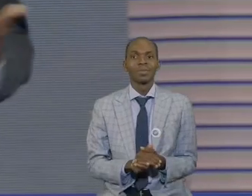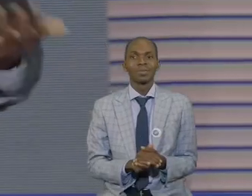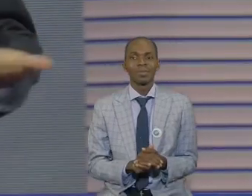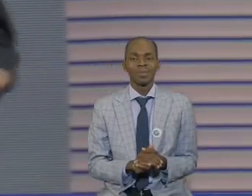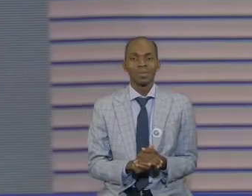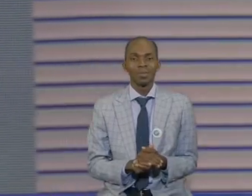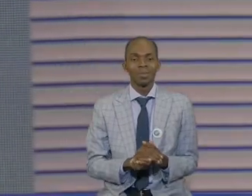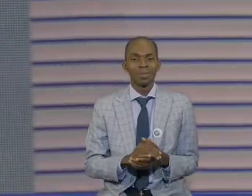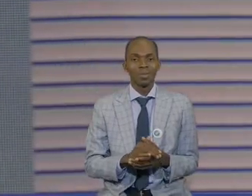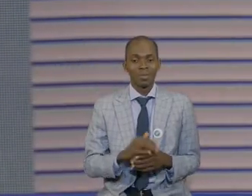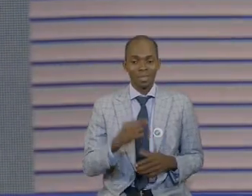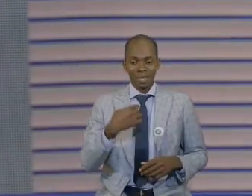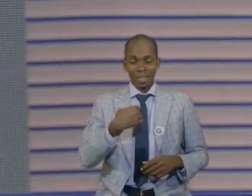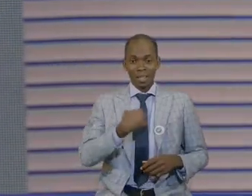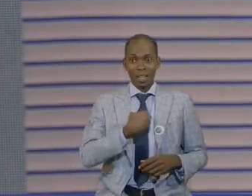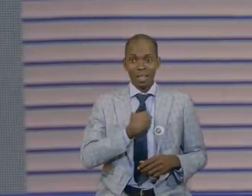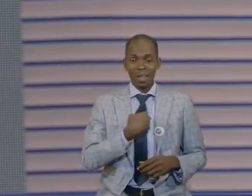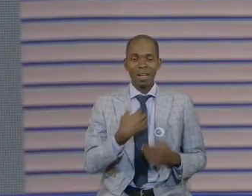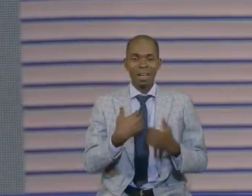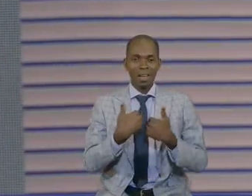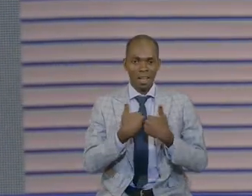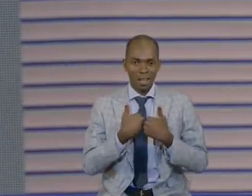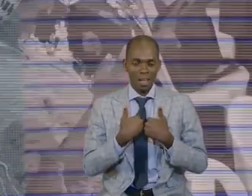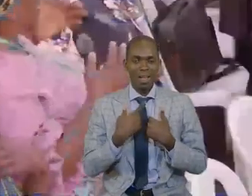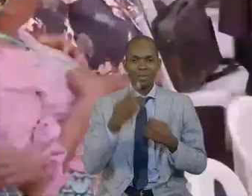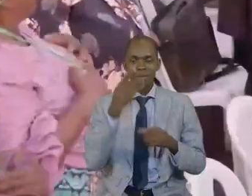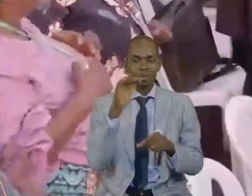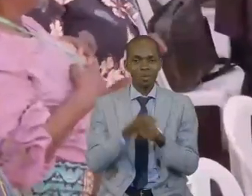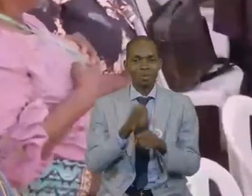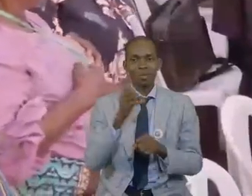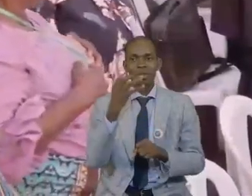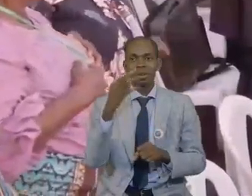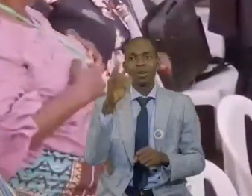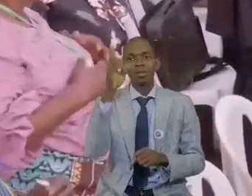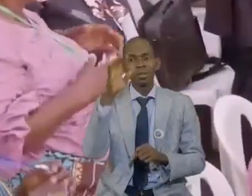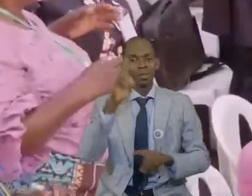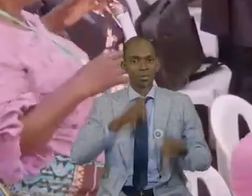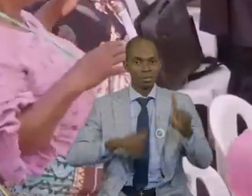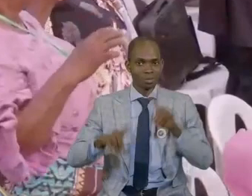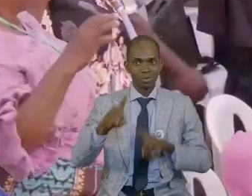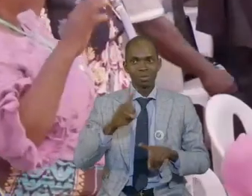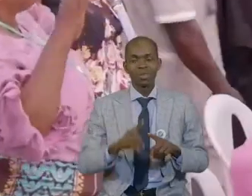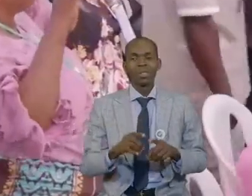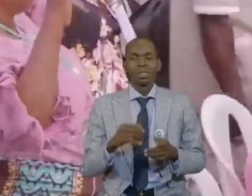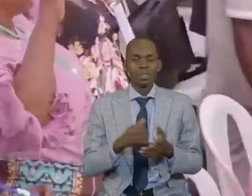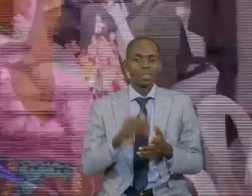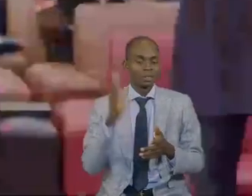the promises of God. It's fulfilled today in your life.